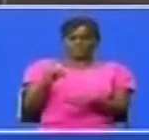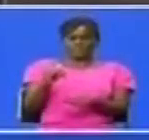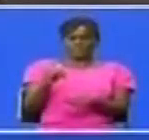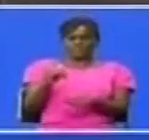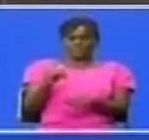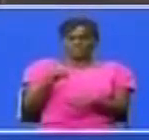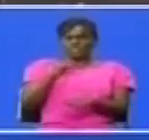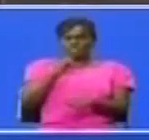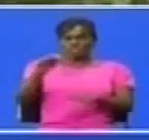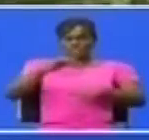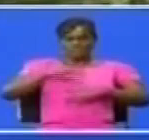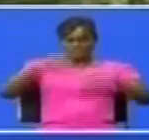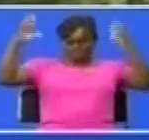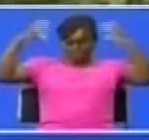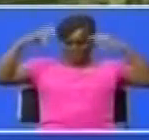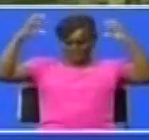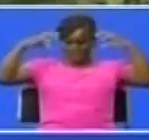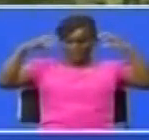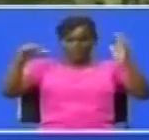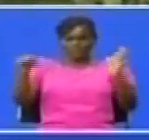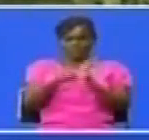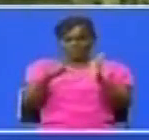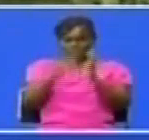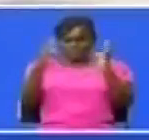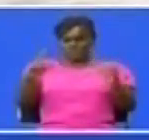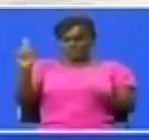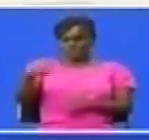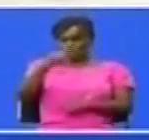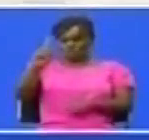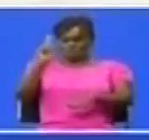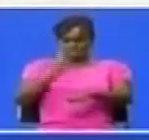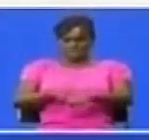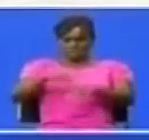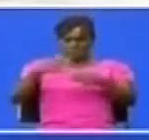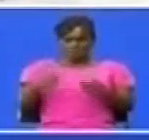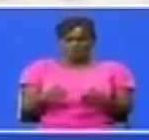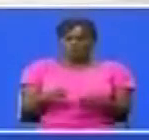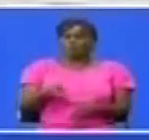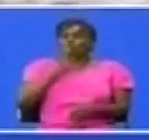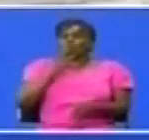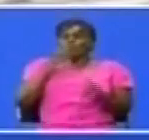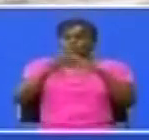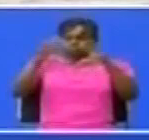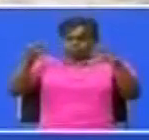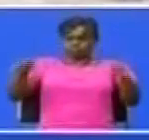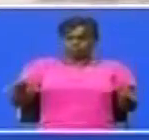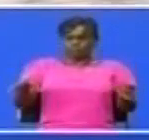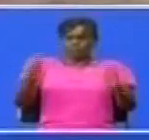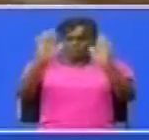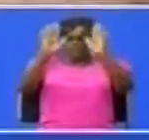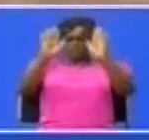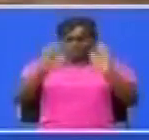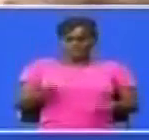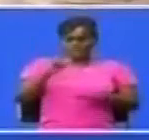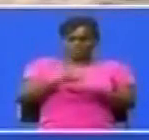too much rainfall, a hot spell or a cold snap at the wrong time, or extremes like flooding and storms have had significant